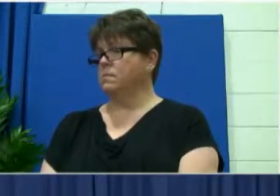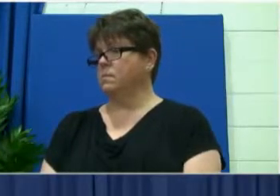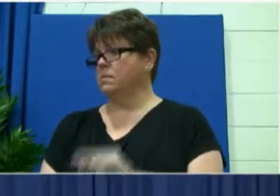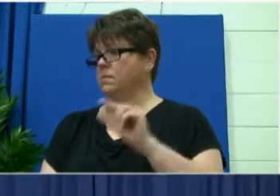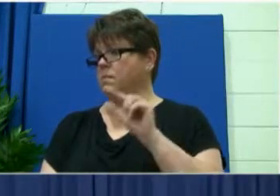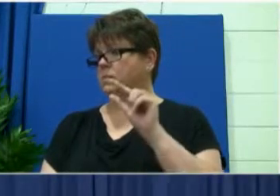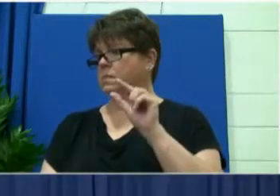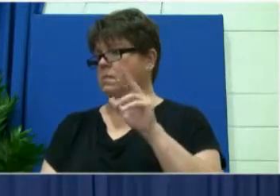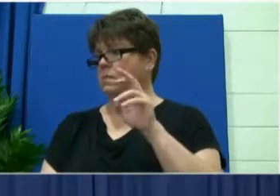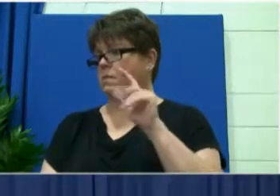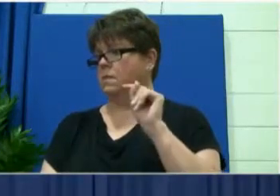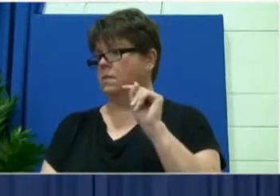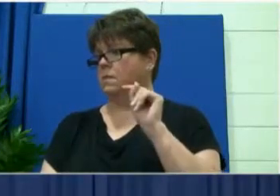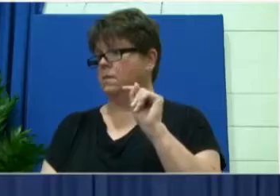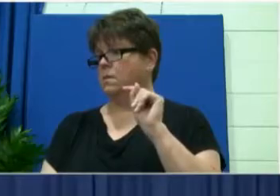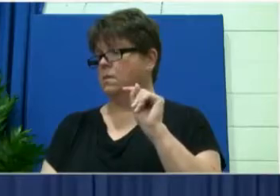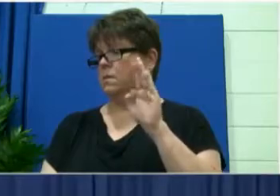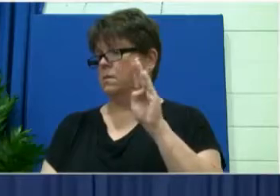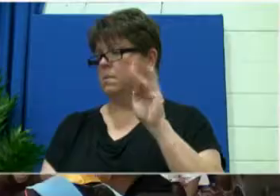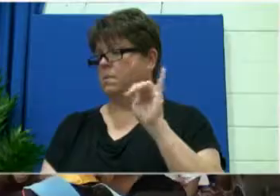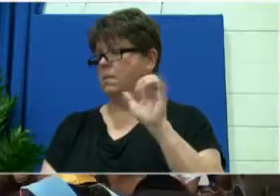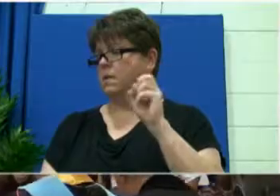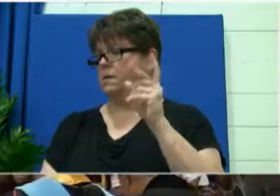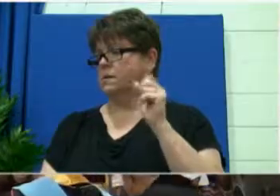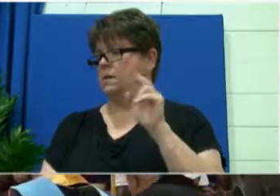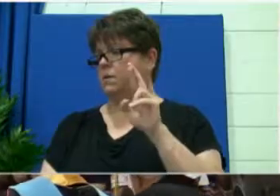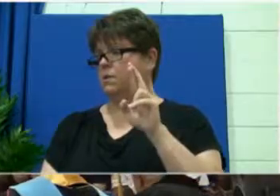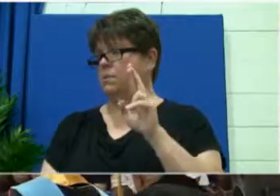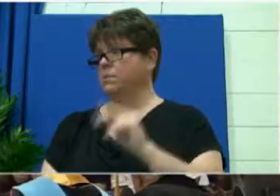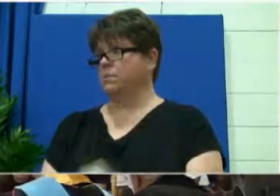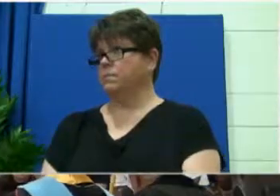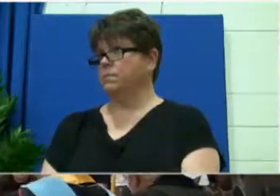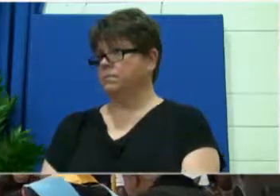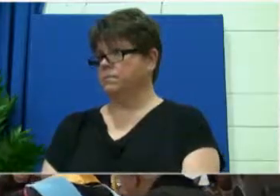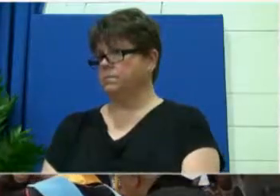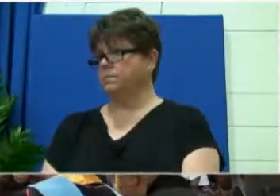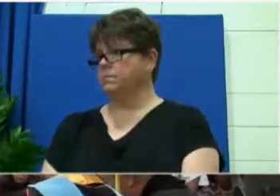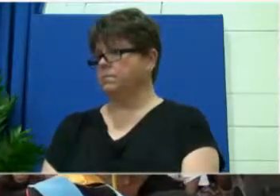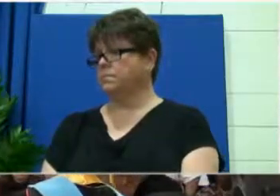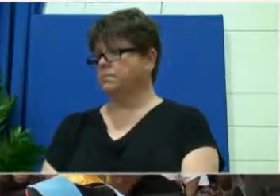Garrett Wesley Basinger, Associate in Arts.